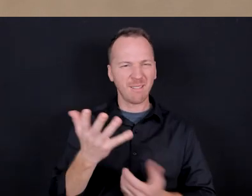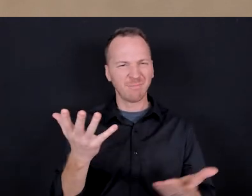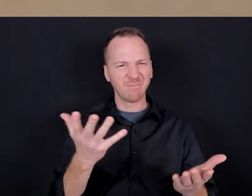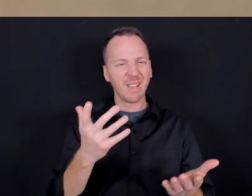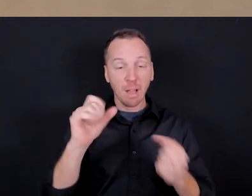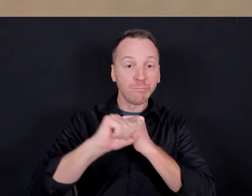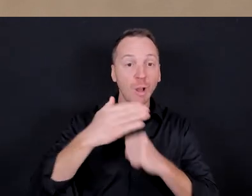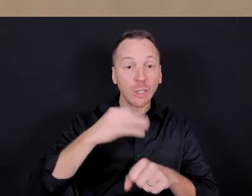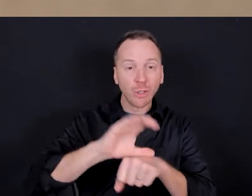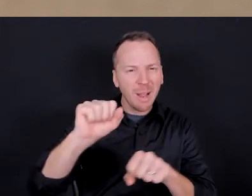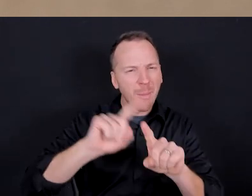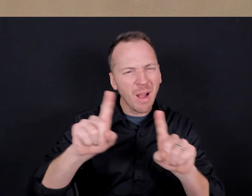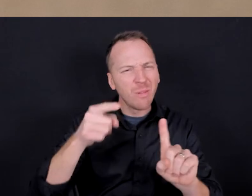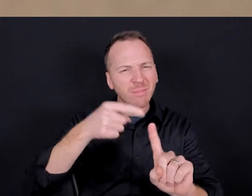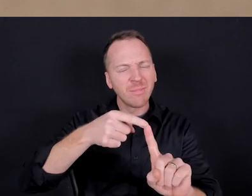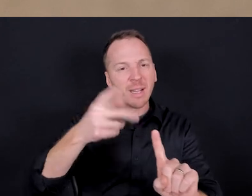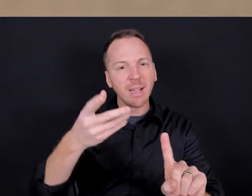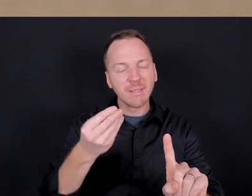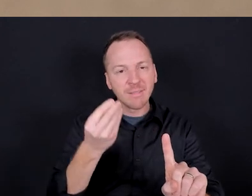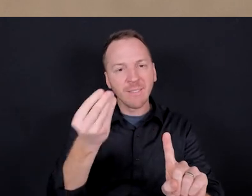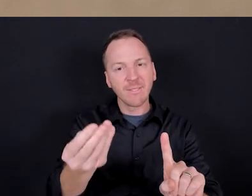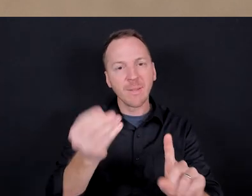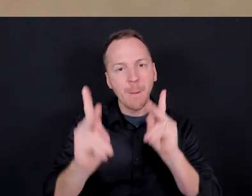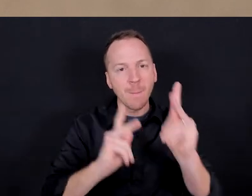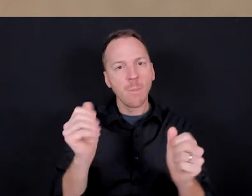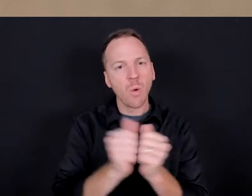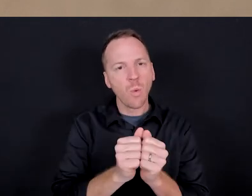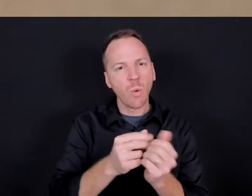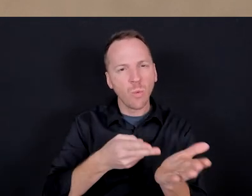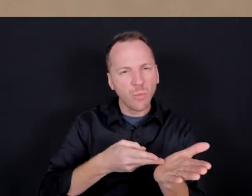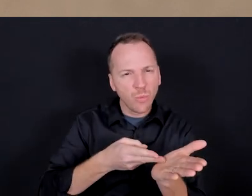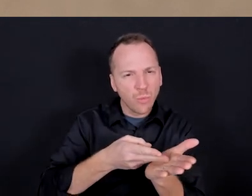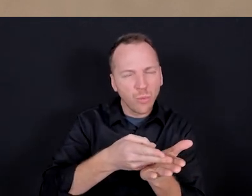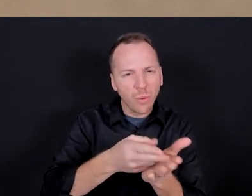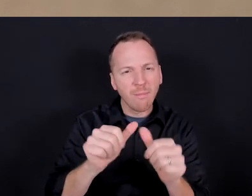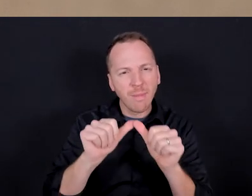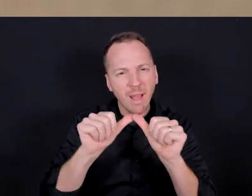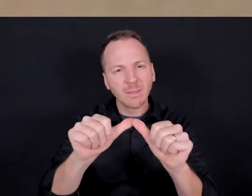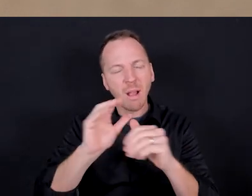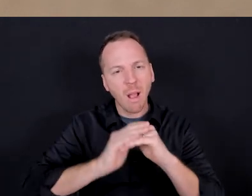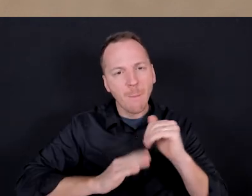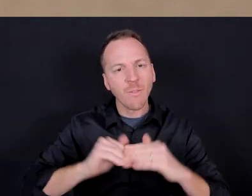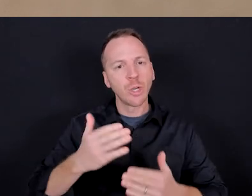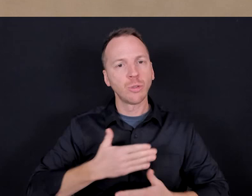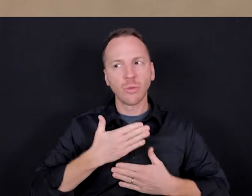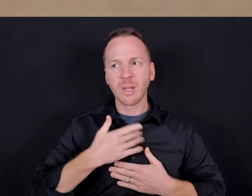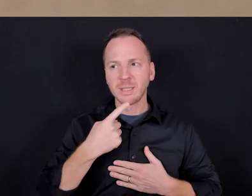plug our church, but provides people with the true and lasting comfort and joy, as it